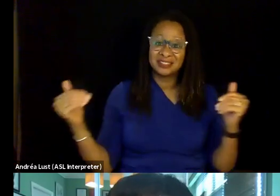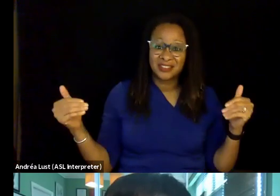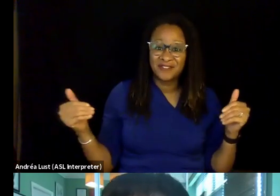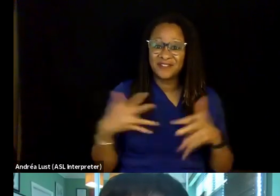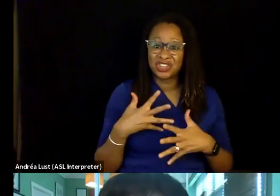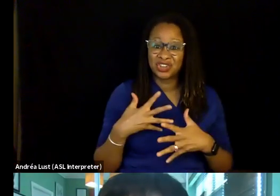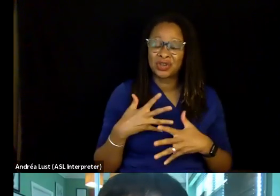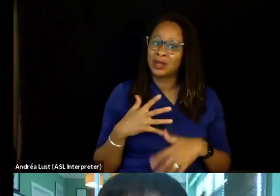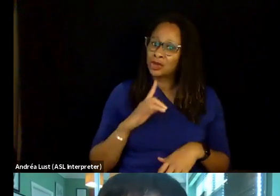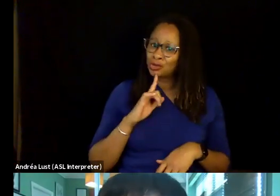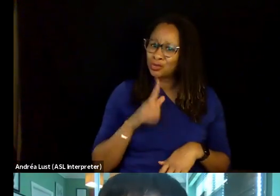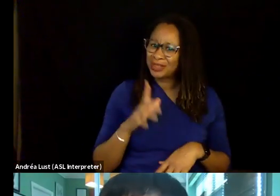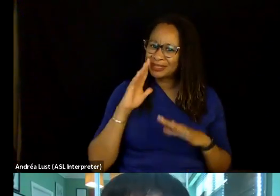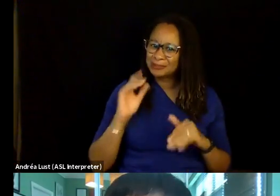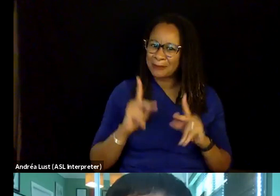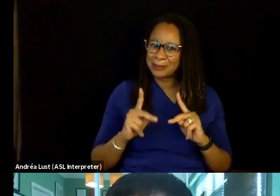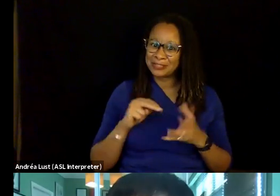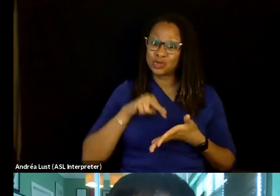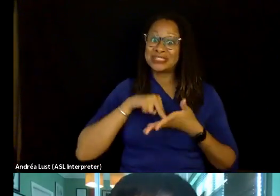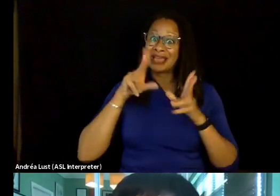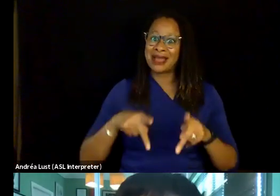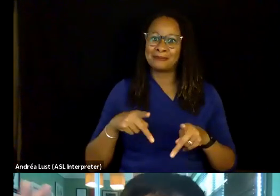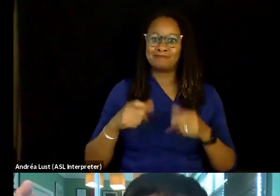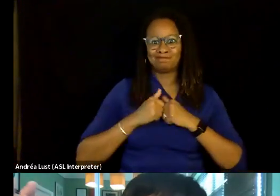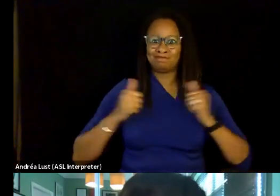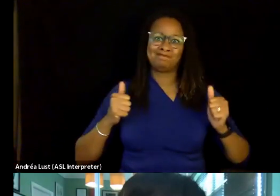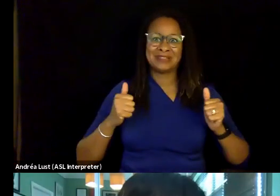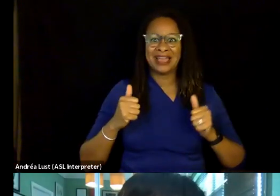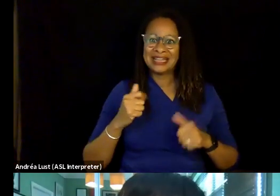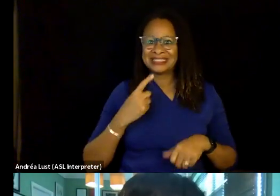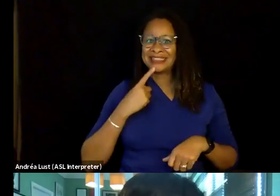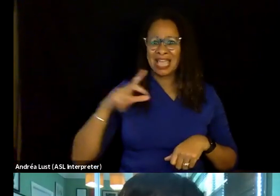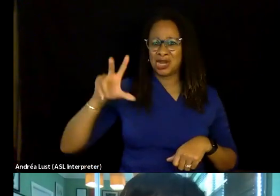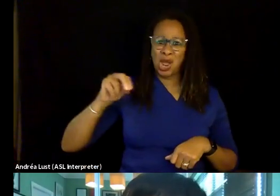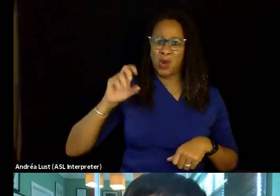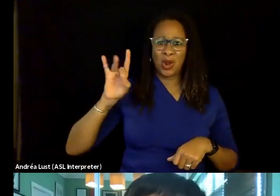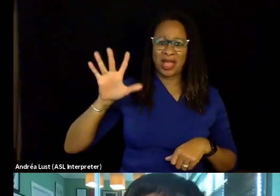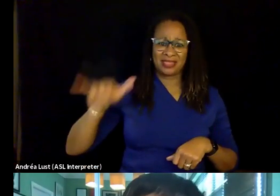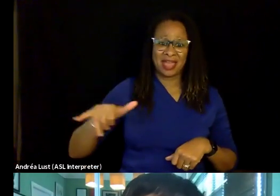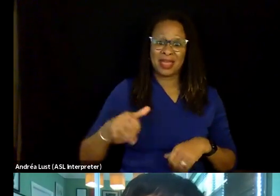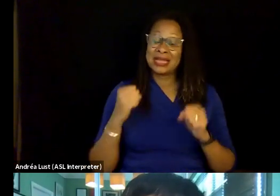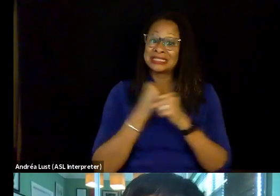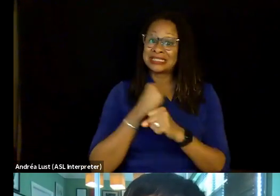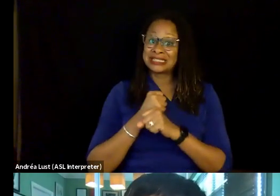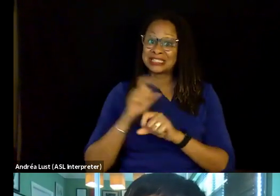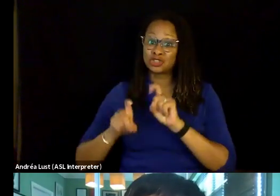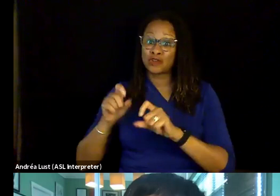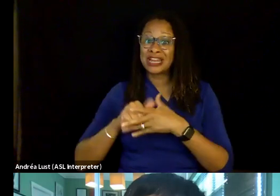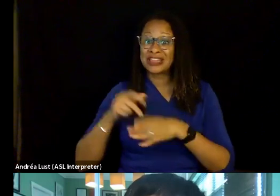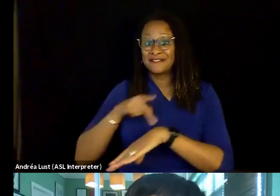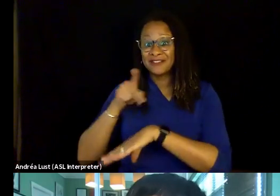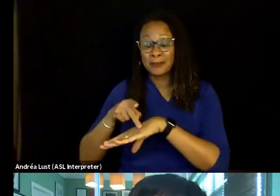you really expect people to stand up, to be the nail that gets hammered down? And statistical surveys in the Philippines mean